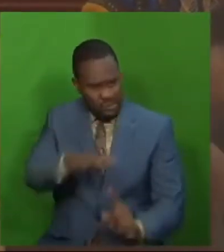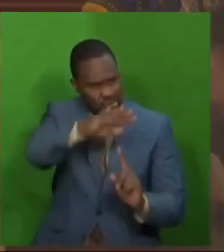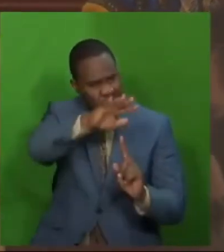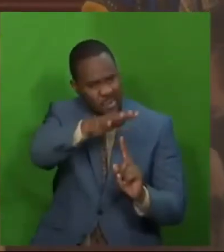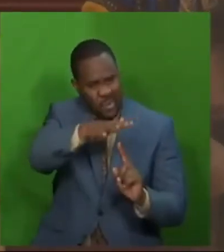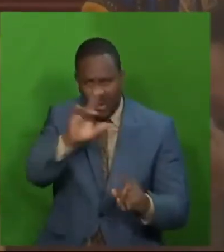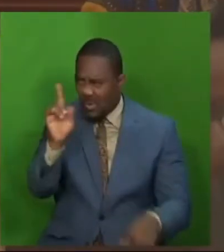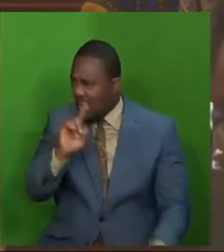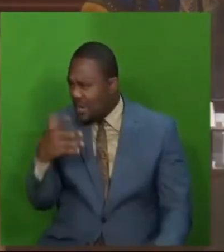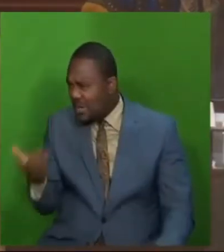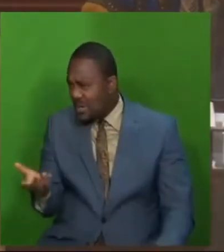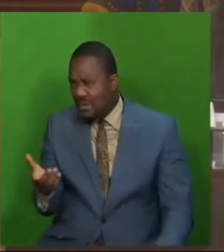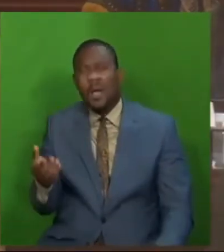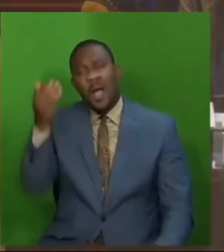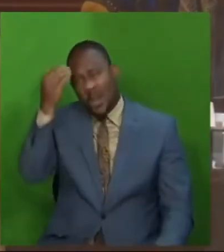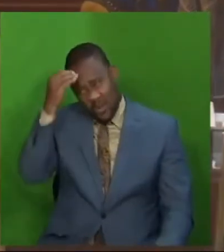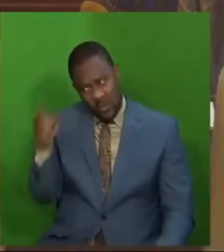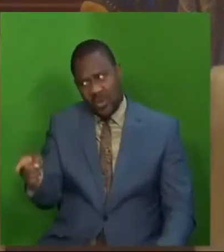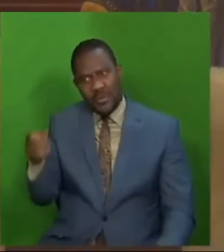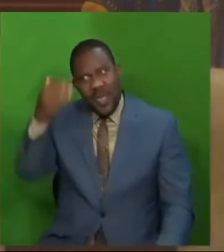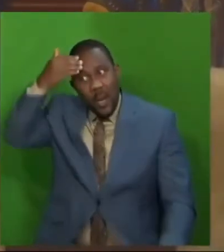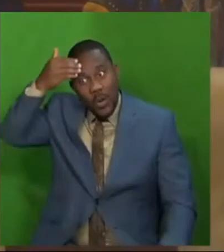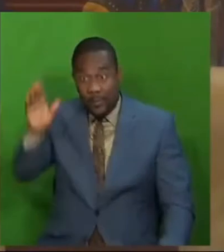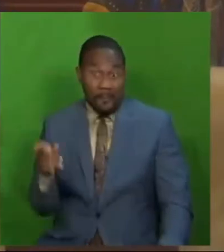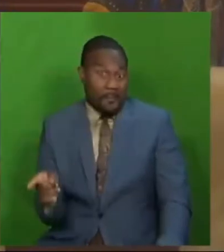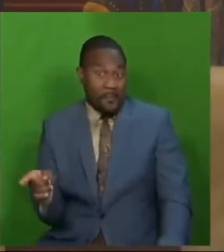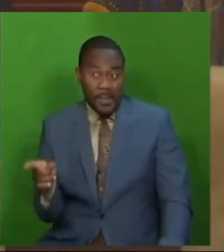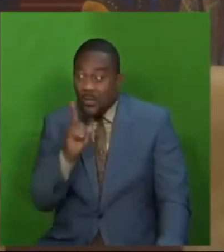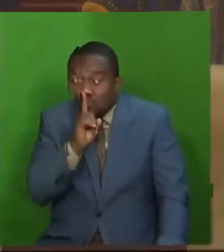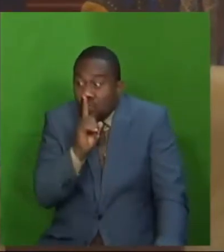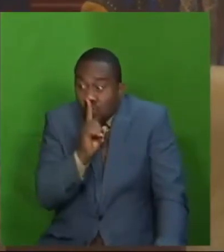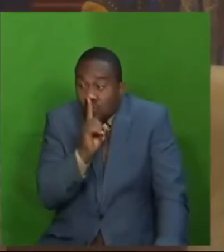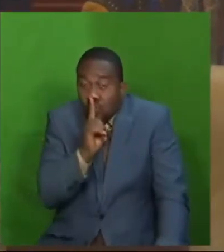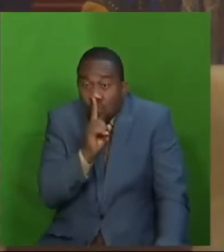him. He doesn't know. Honorable Opoku is quiet. He doesn't know.